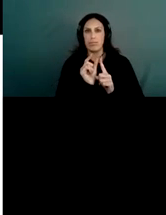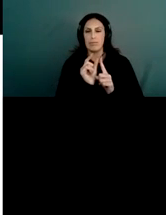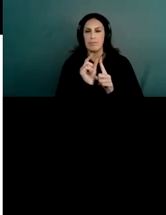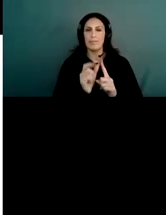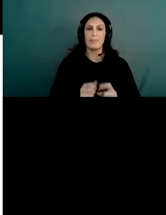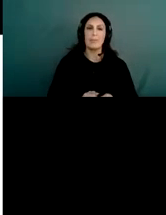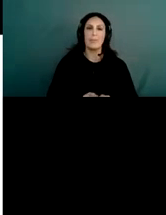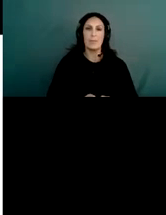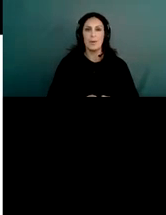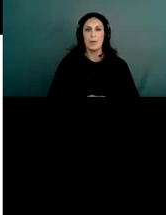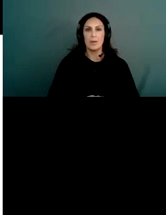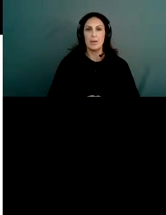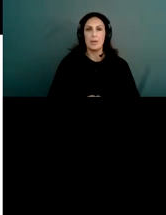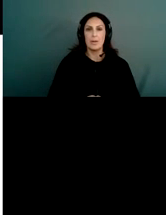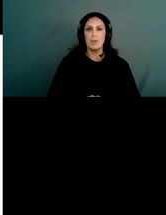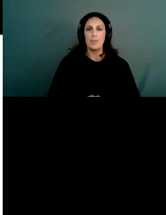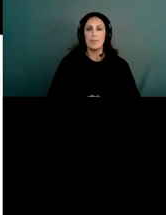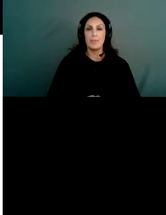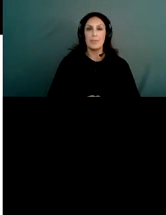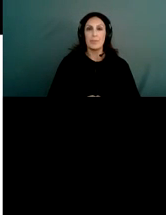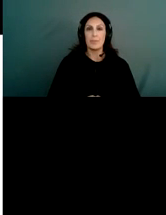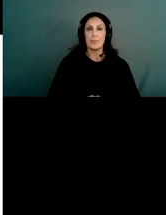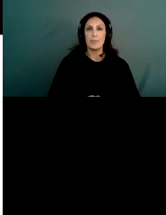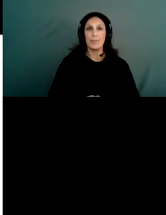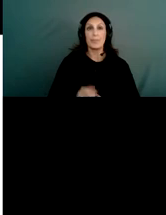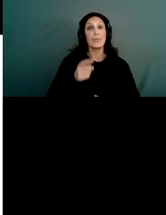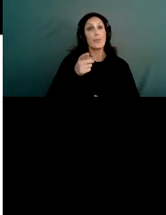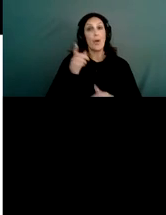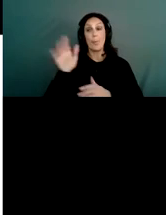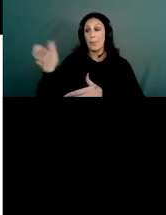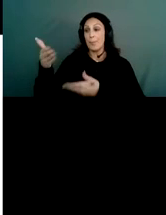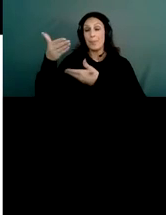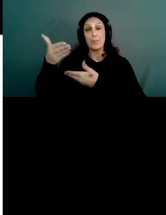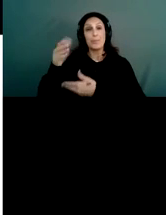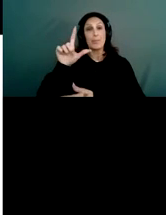Once your child gets into Lexia, they will see the student dashboard.